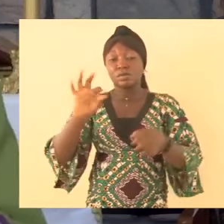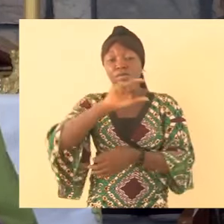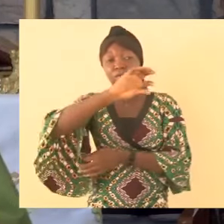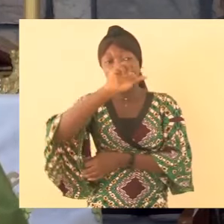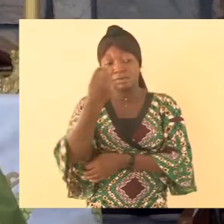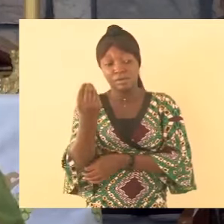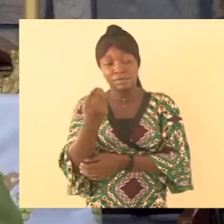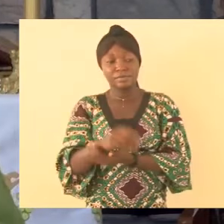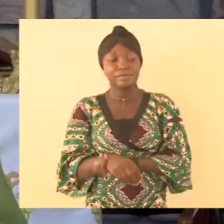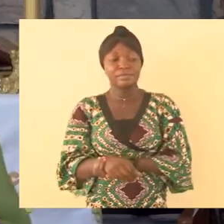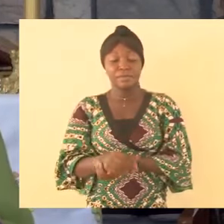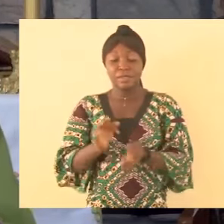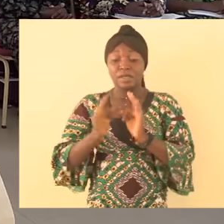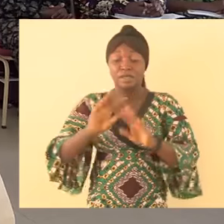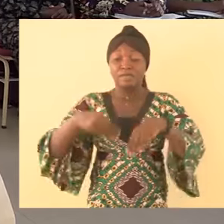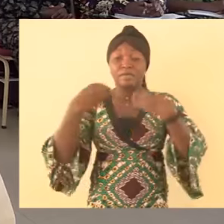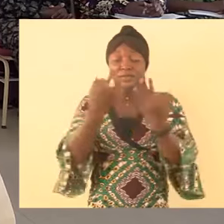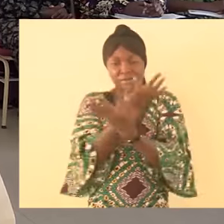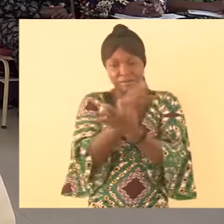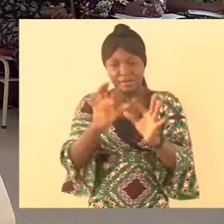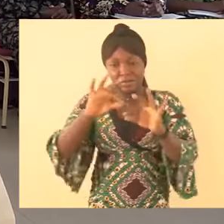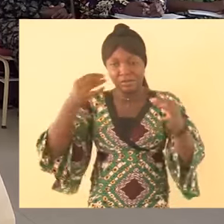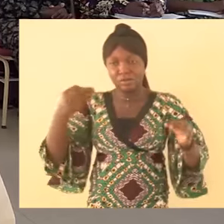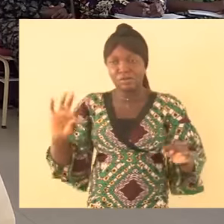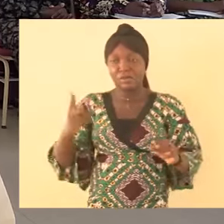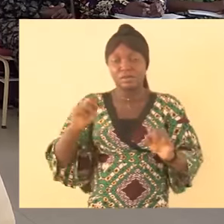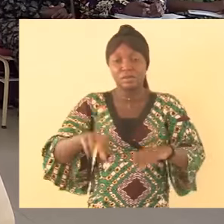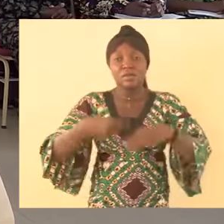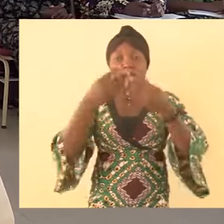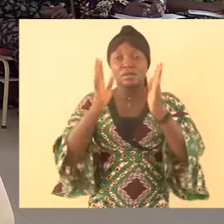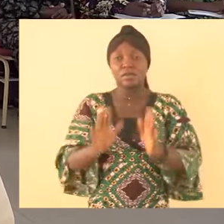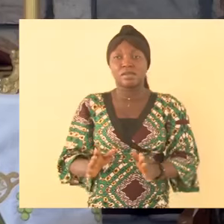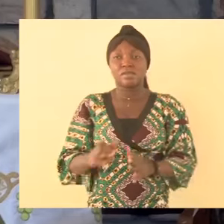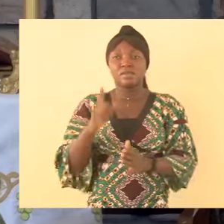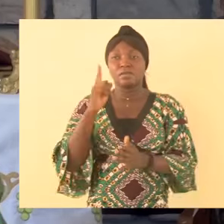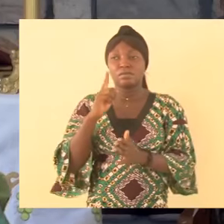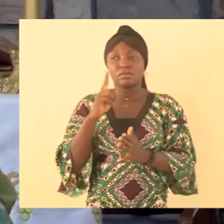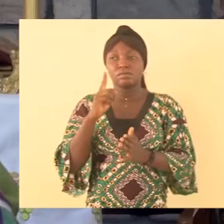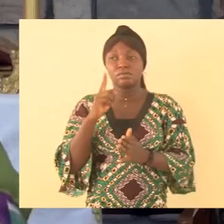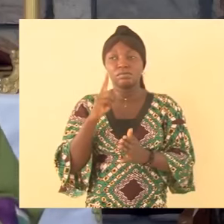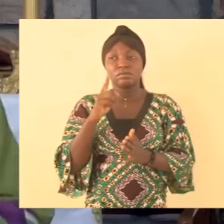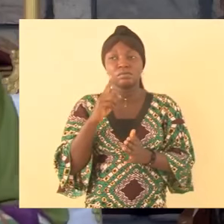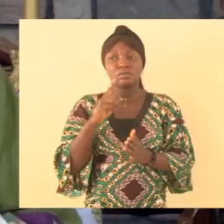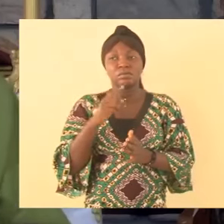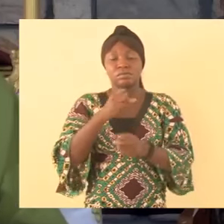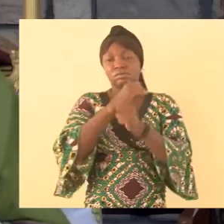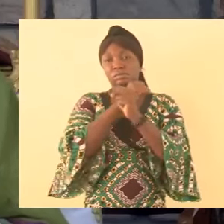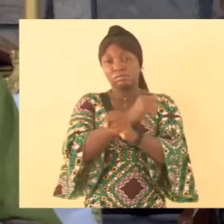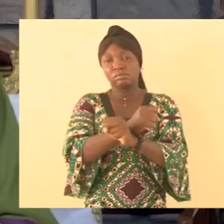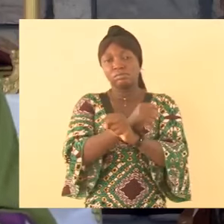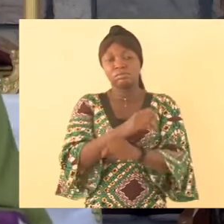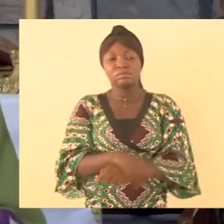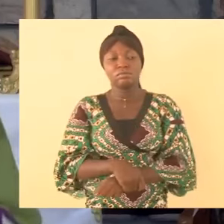Oh yeah, that's the contrast now. If giving liberates the soul of the giver, then what does hoarding do? It